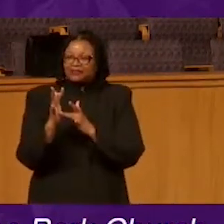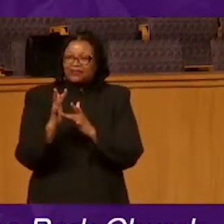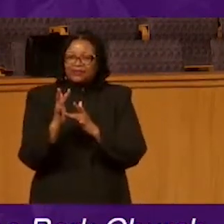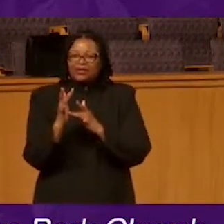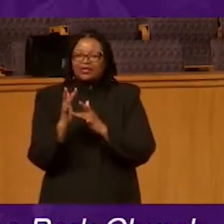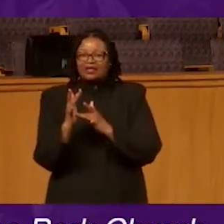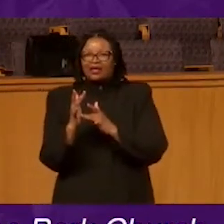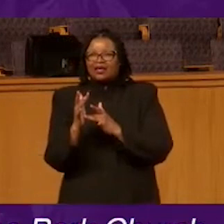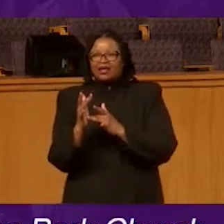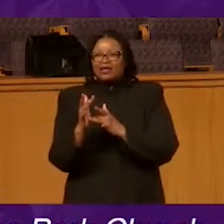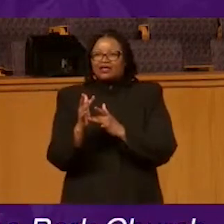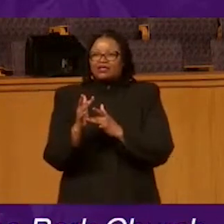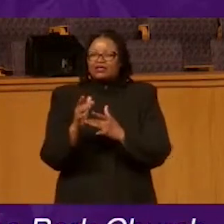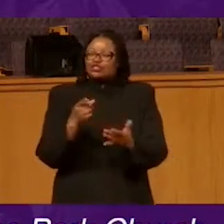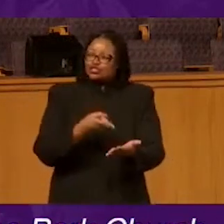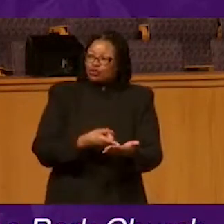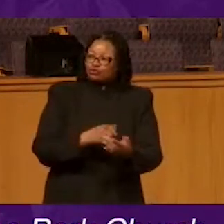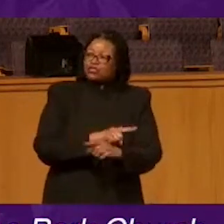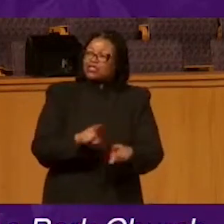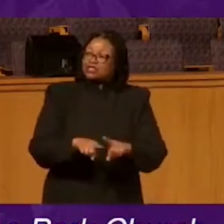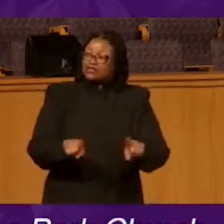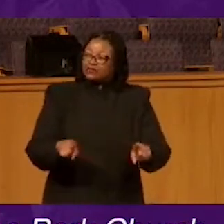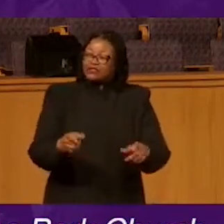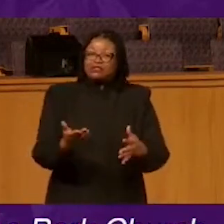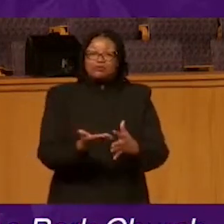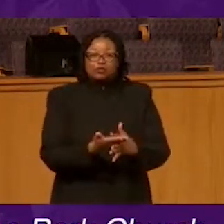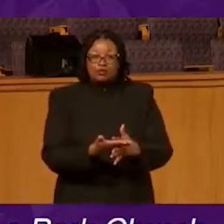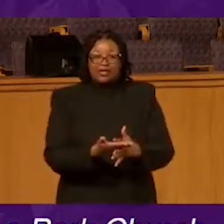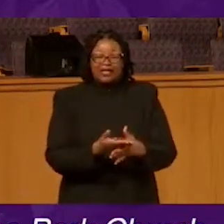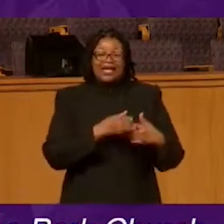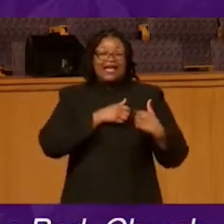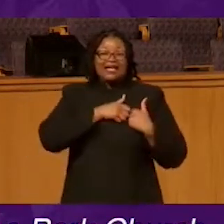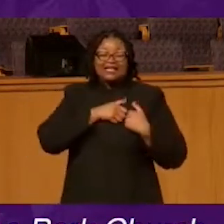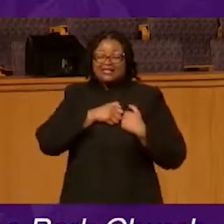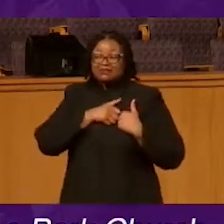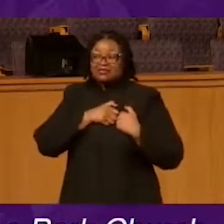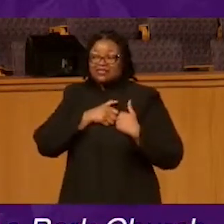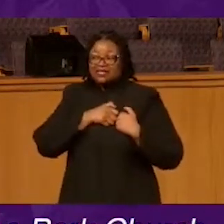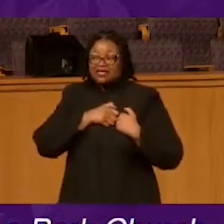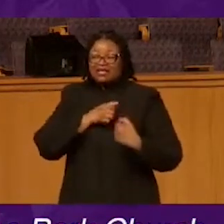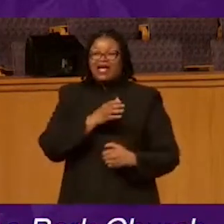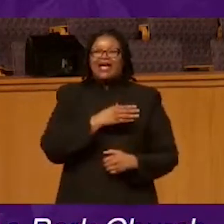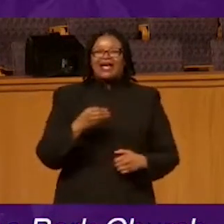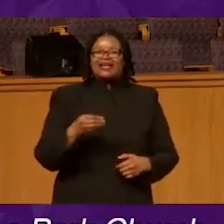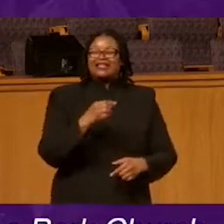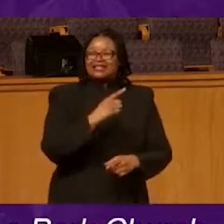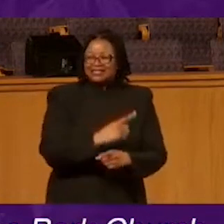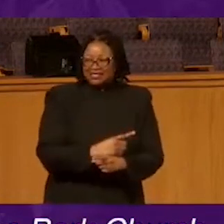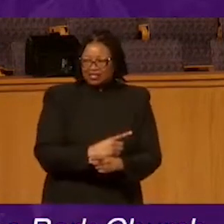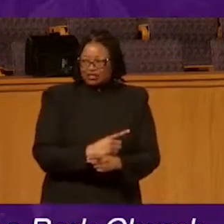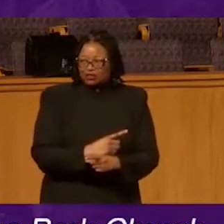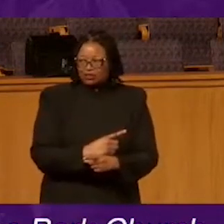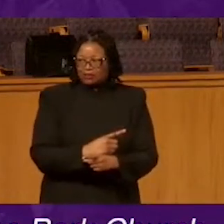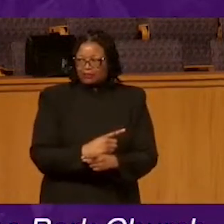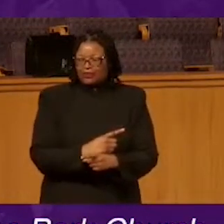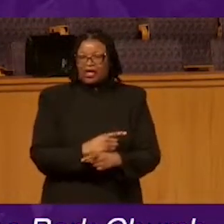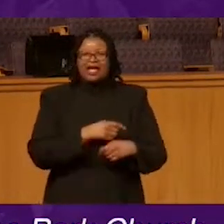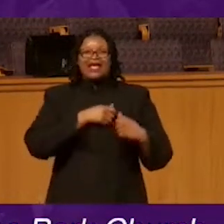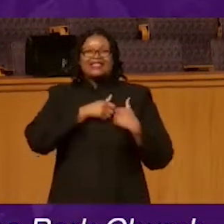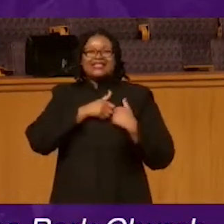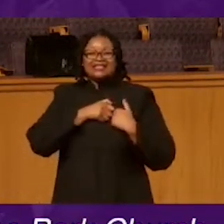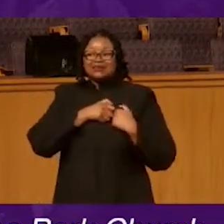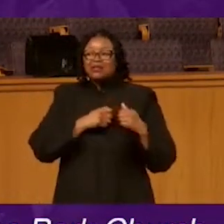the difference between intimacy and intention. As intimate as